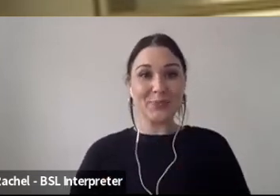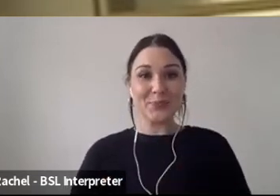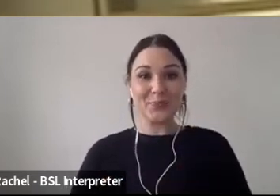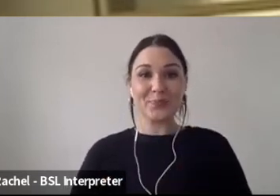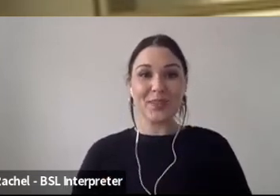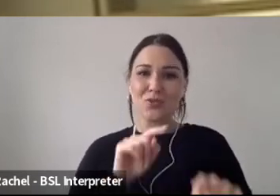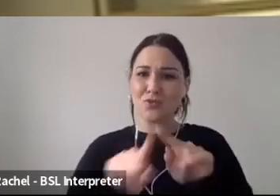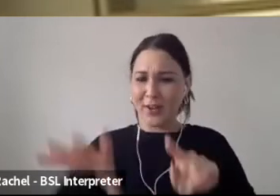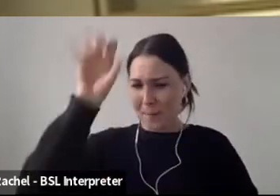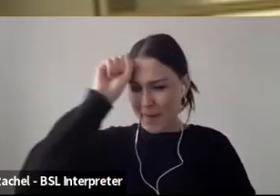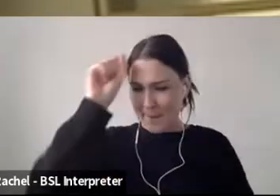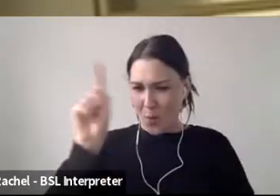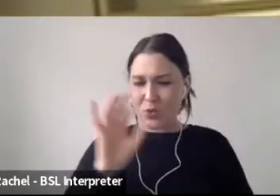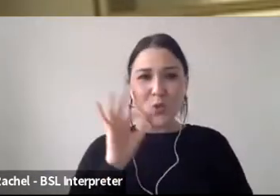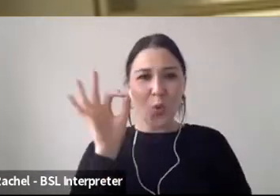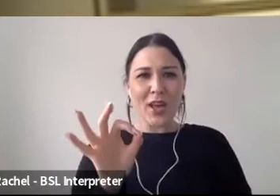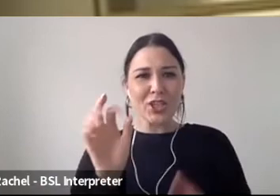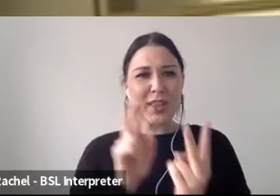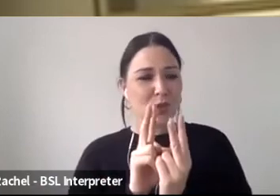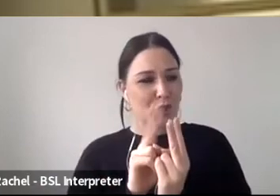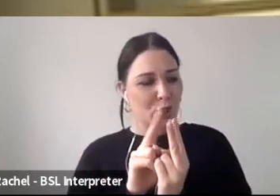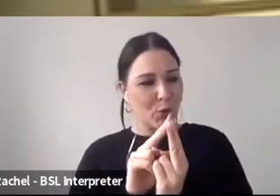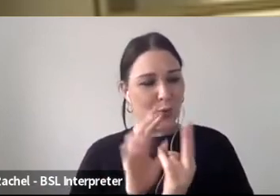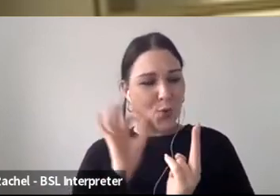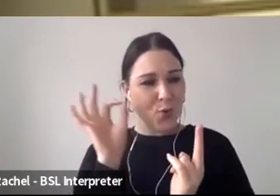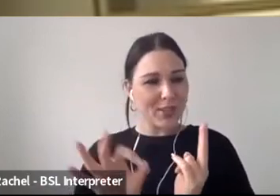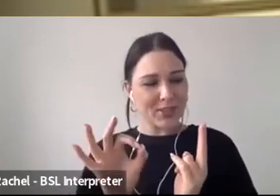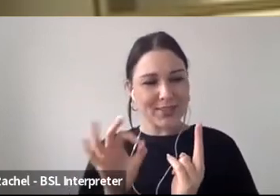just trying to remember what were the questions. There were two questions. What was the other one?